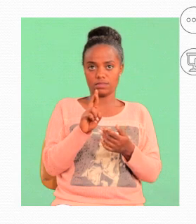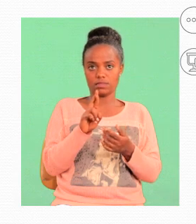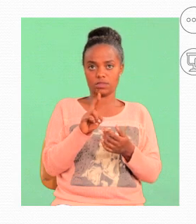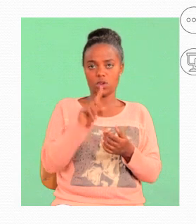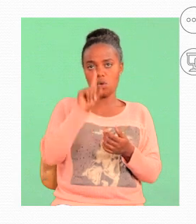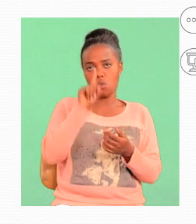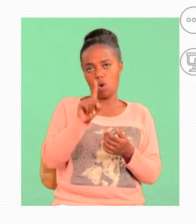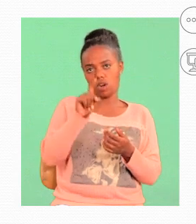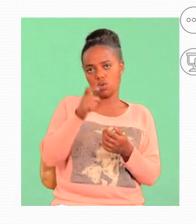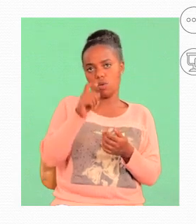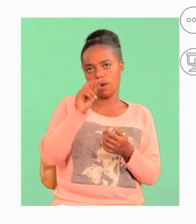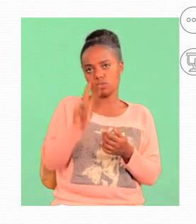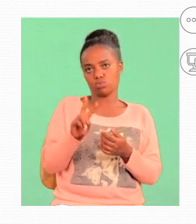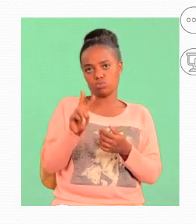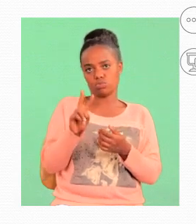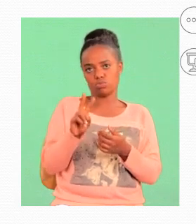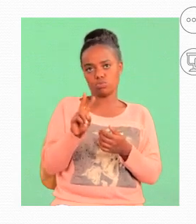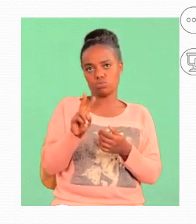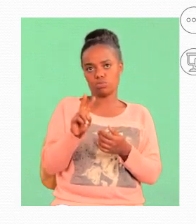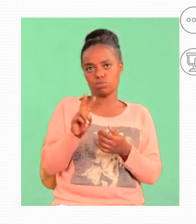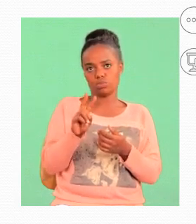1 comma 2,